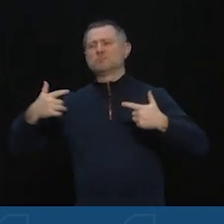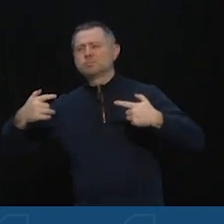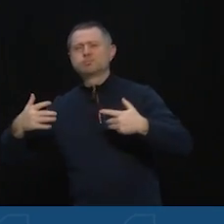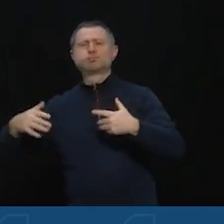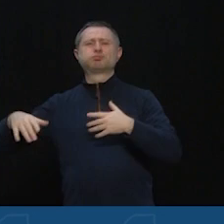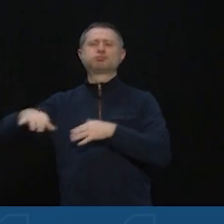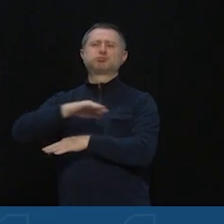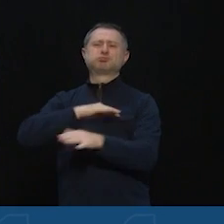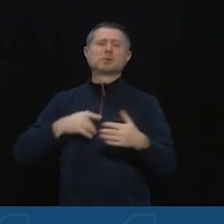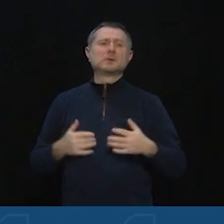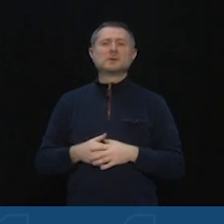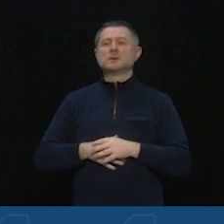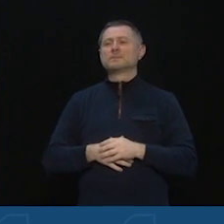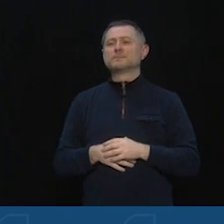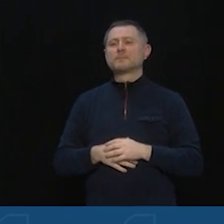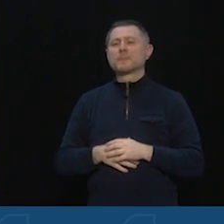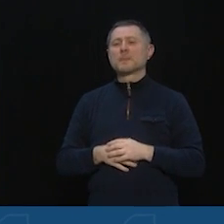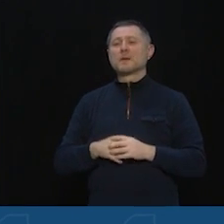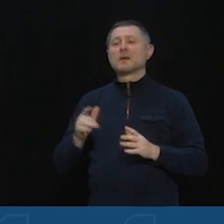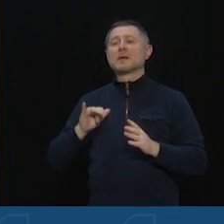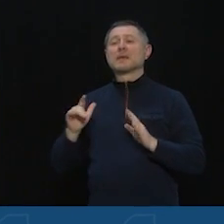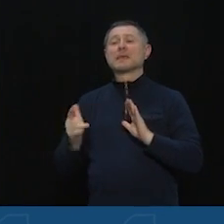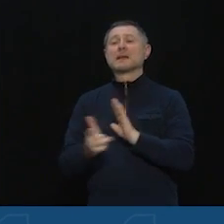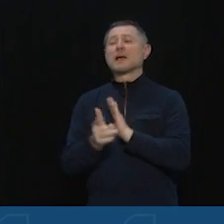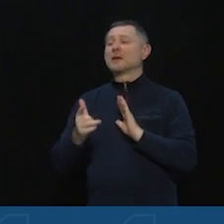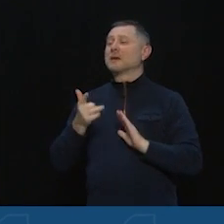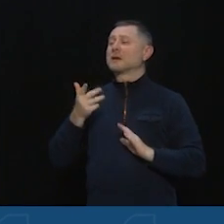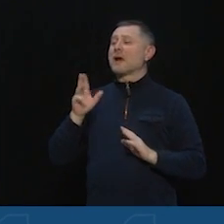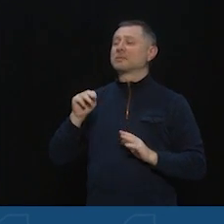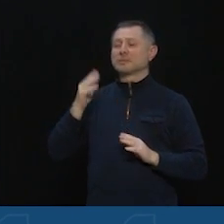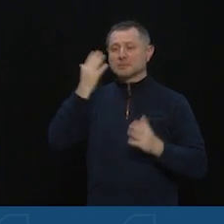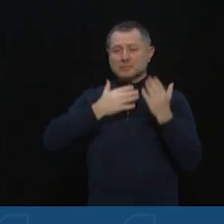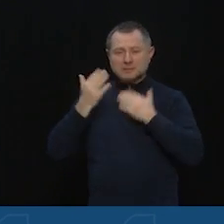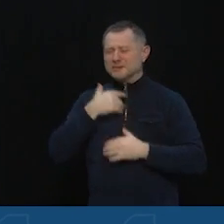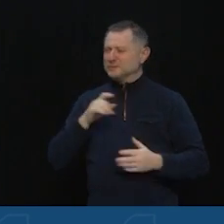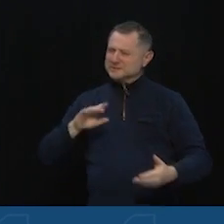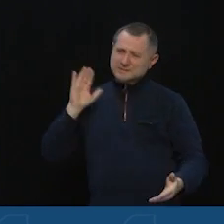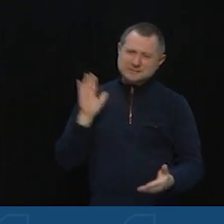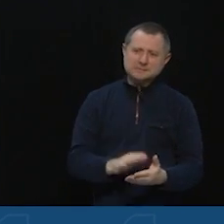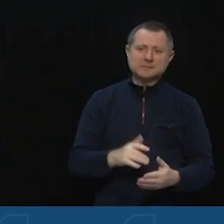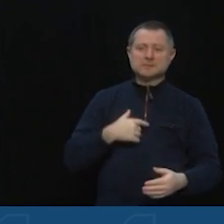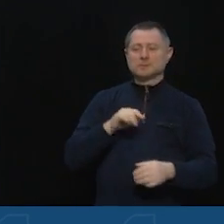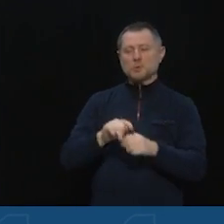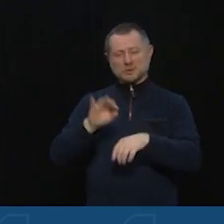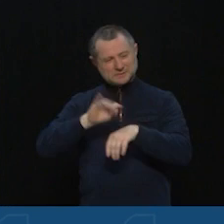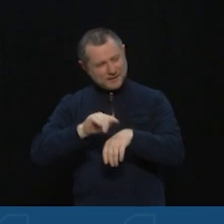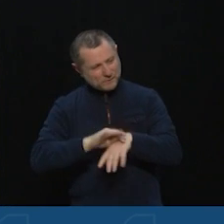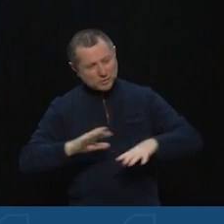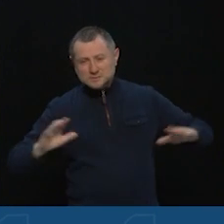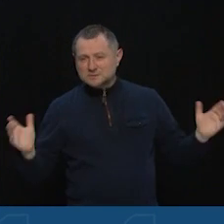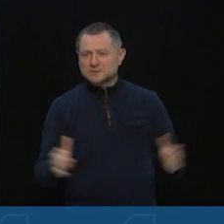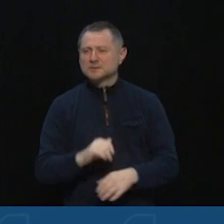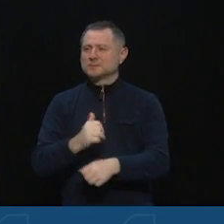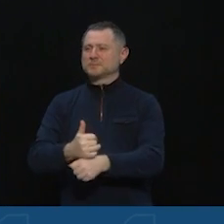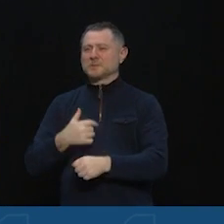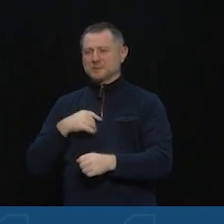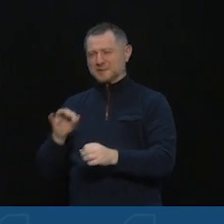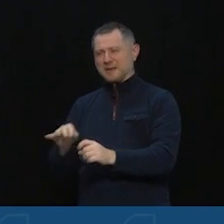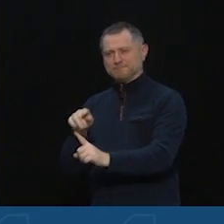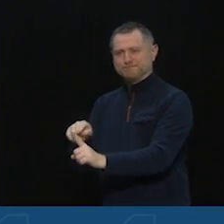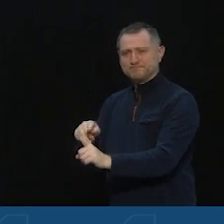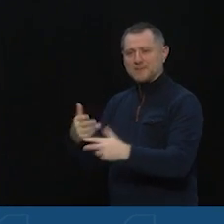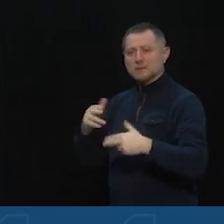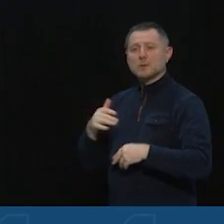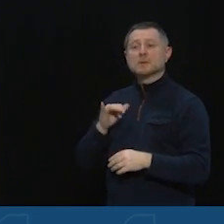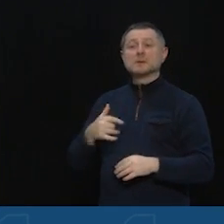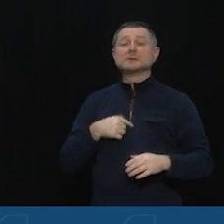the trafficking of illegal guns. We have a task force that's set up. We've been working closely with them. I'm continuing to monitor their activities. I was down in the subway. We're working on